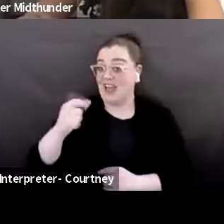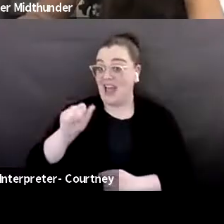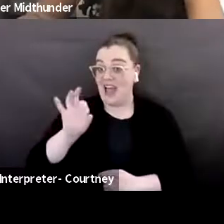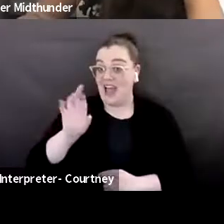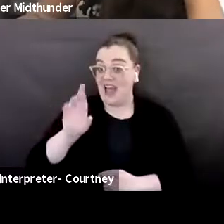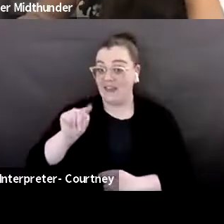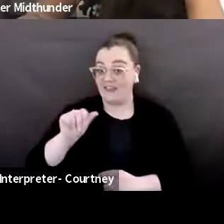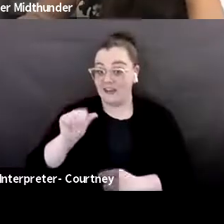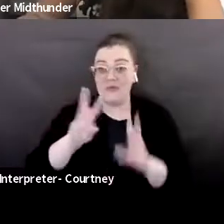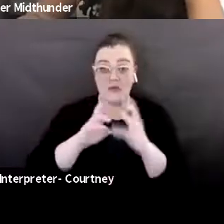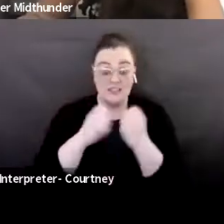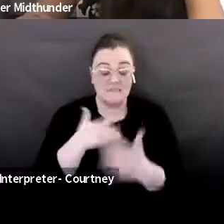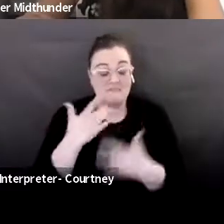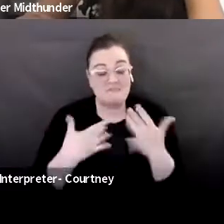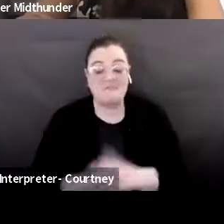Mm.